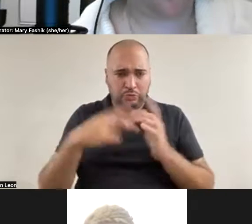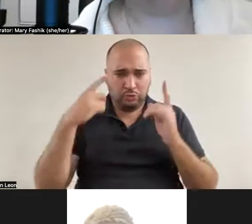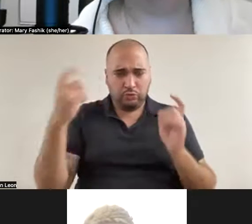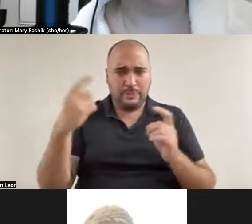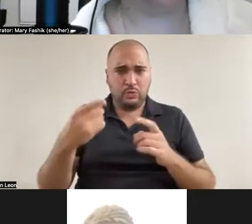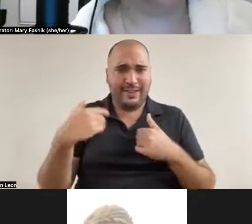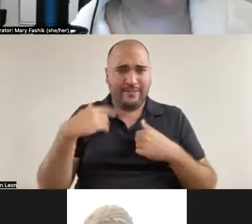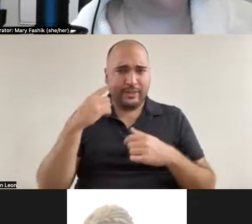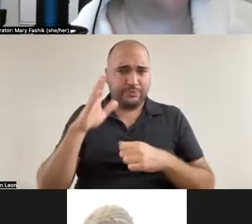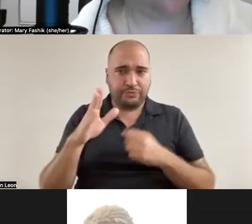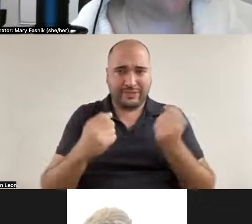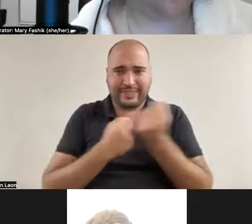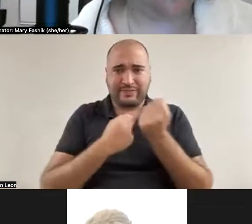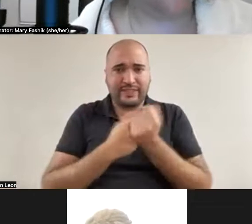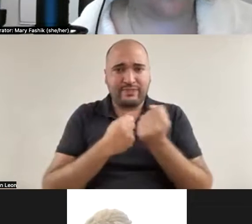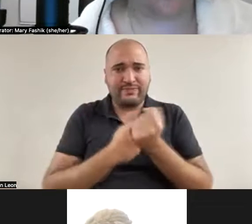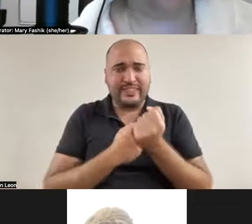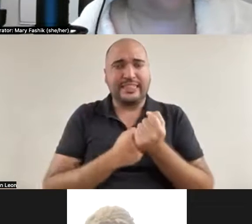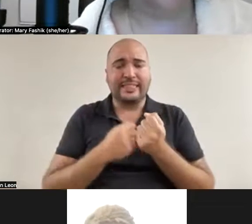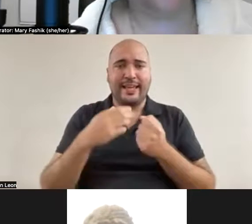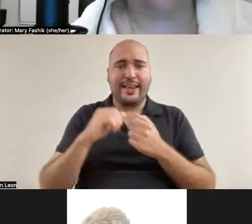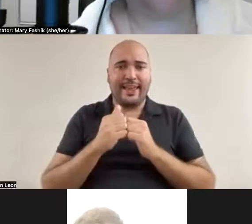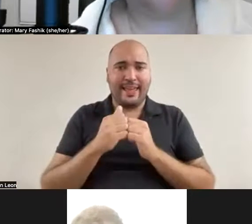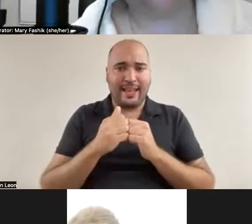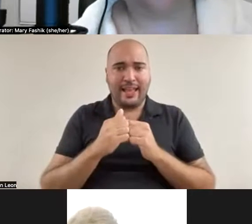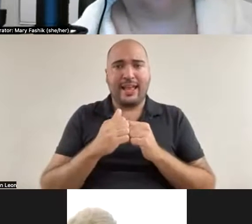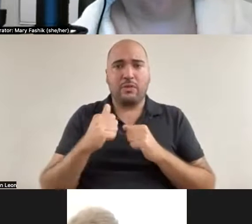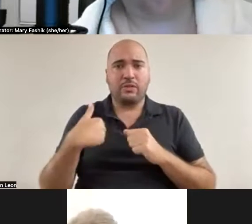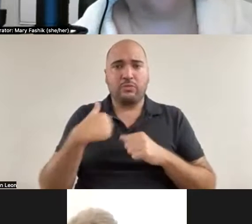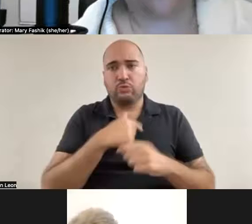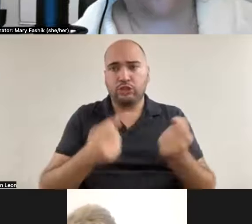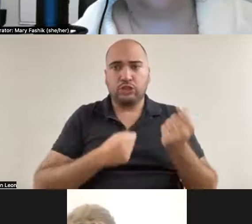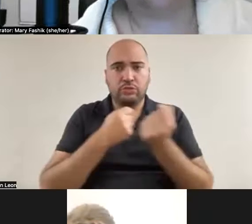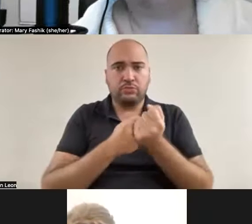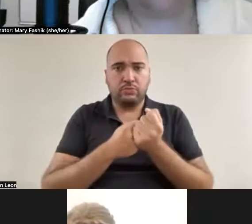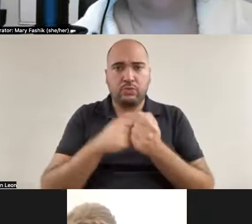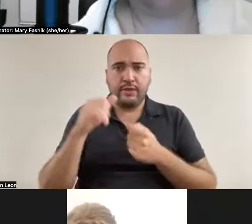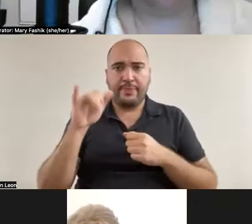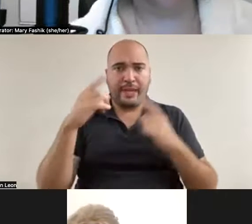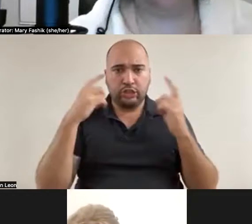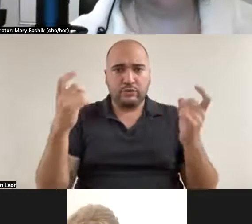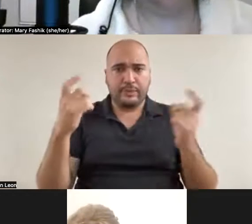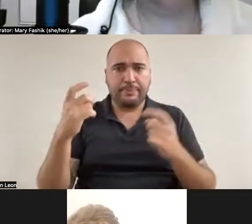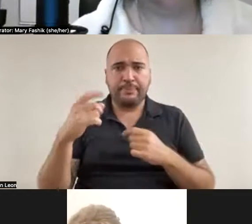your advocacy, and how can we support that dream?